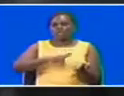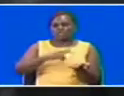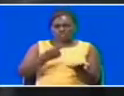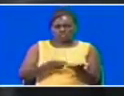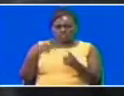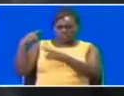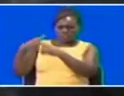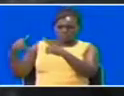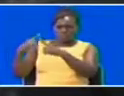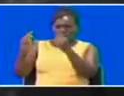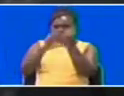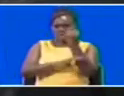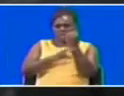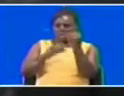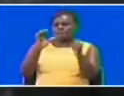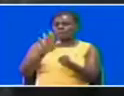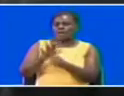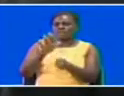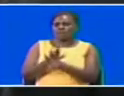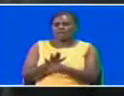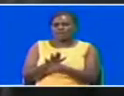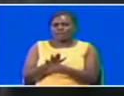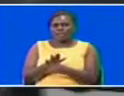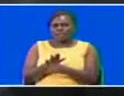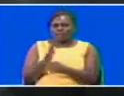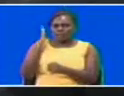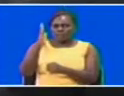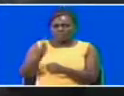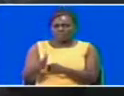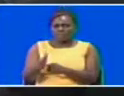spirit in this country, which some of it is being directed